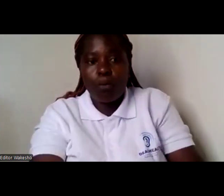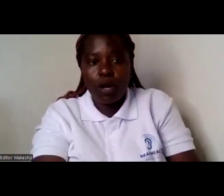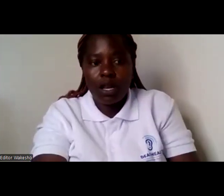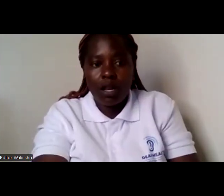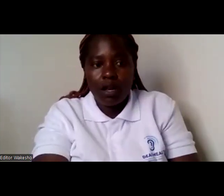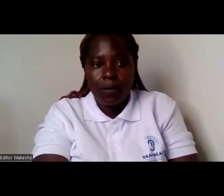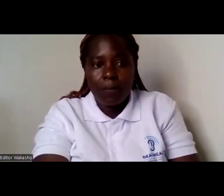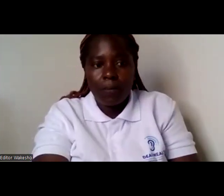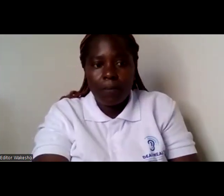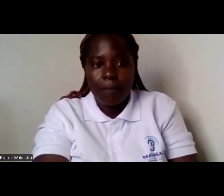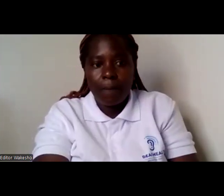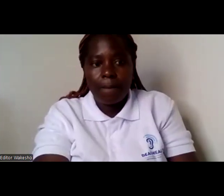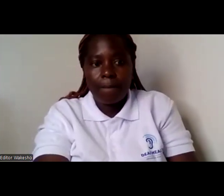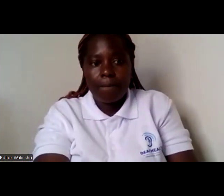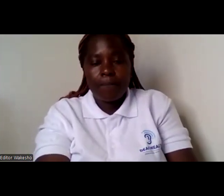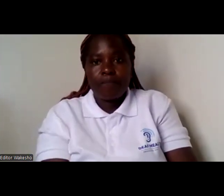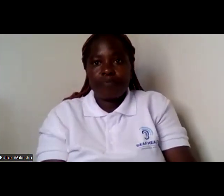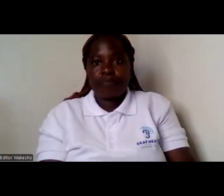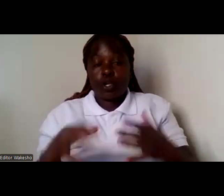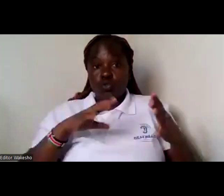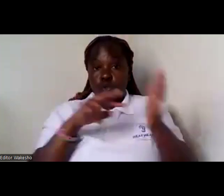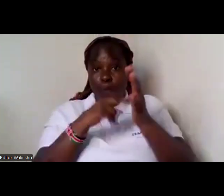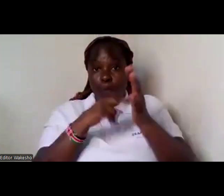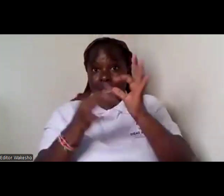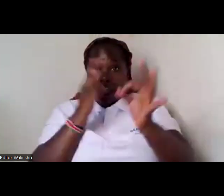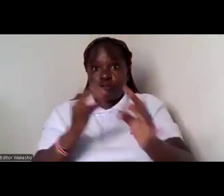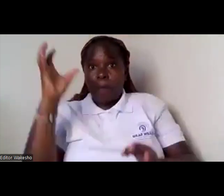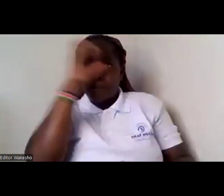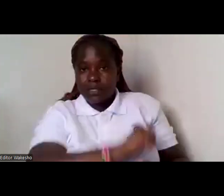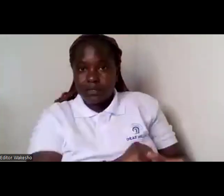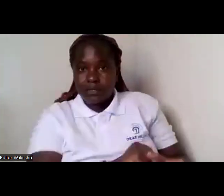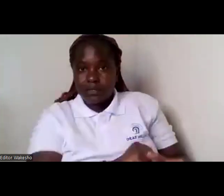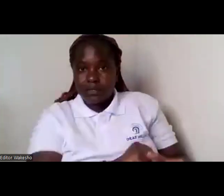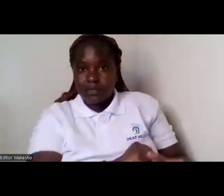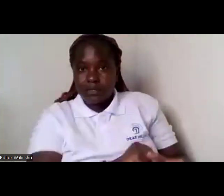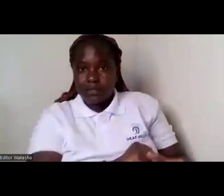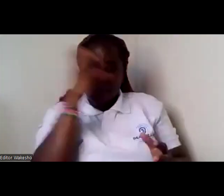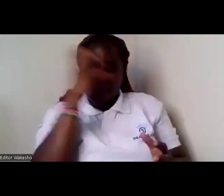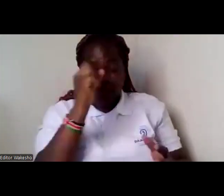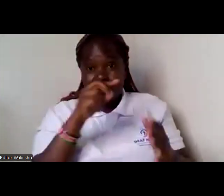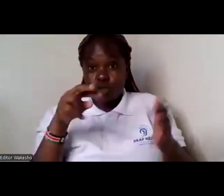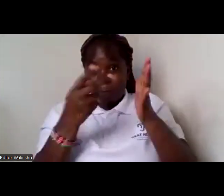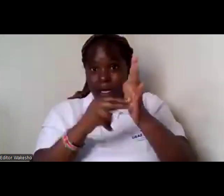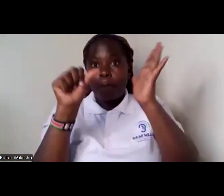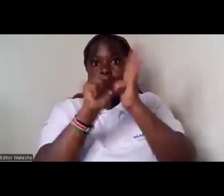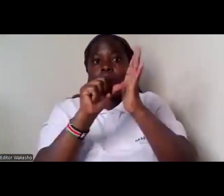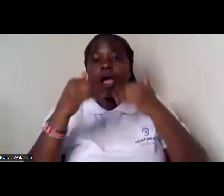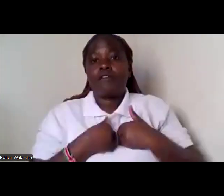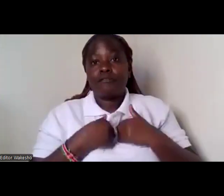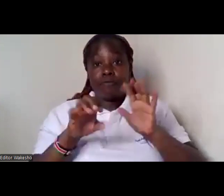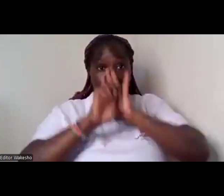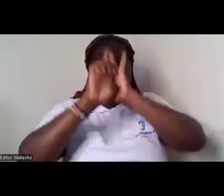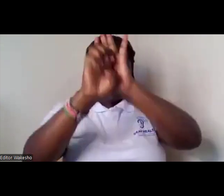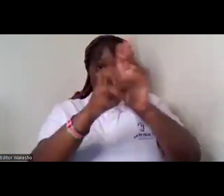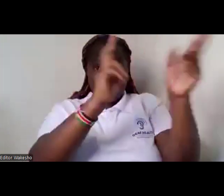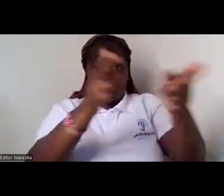it's normal? No, that is normally a problem. So, for example, a normal period, you